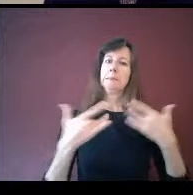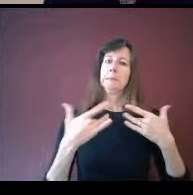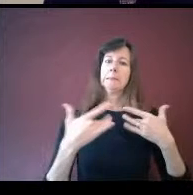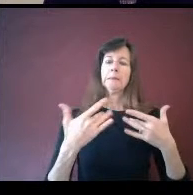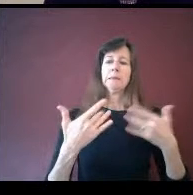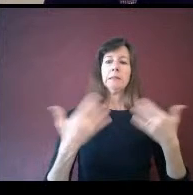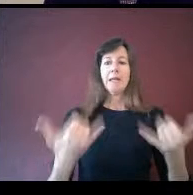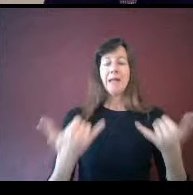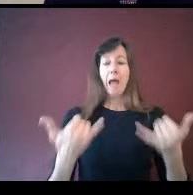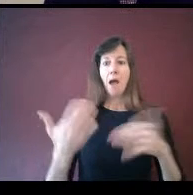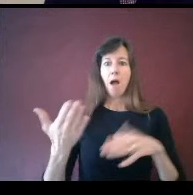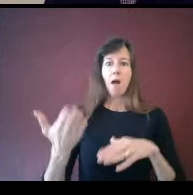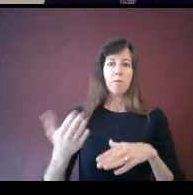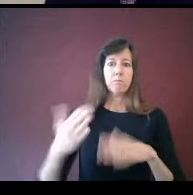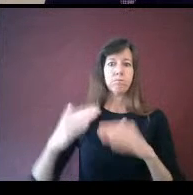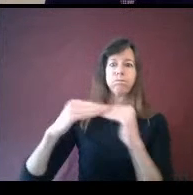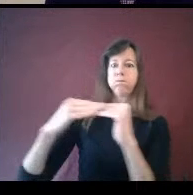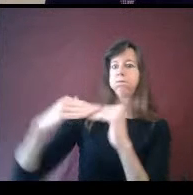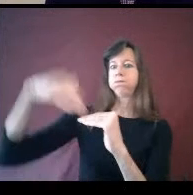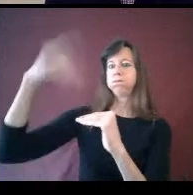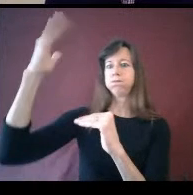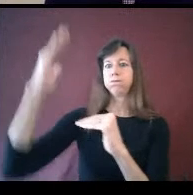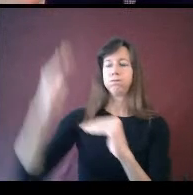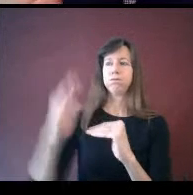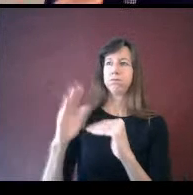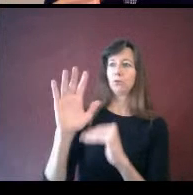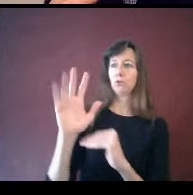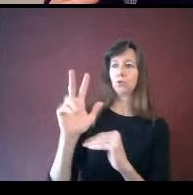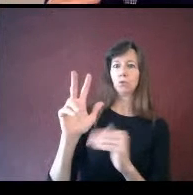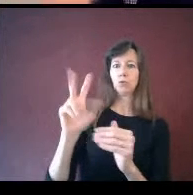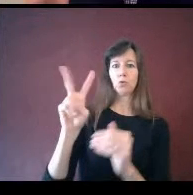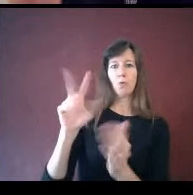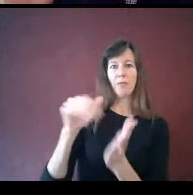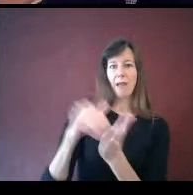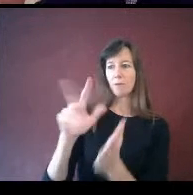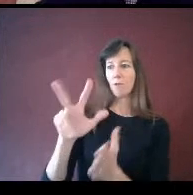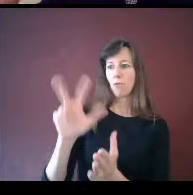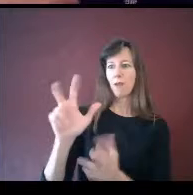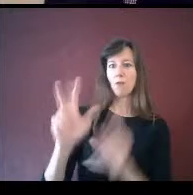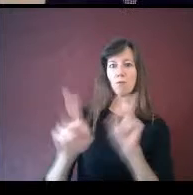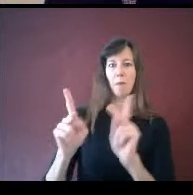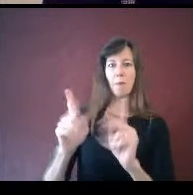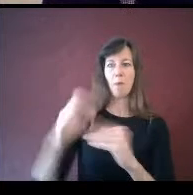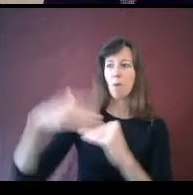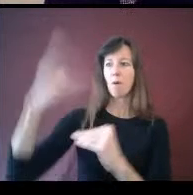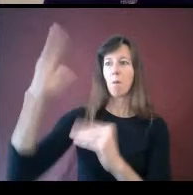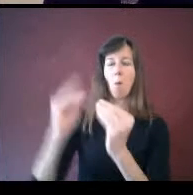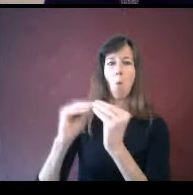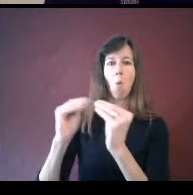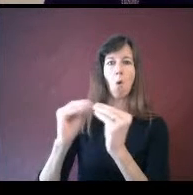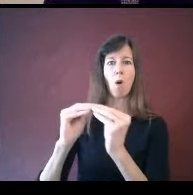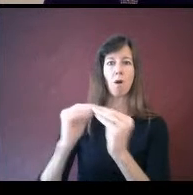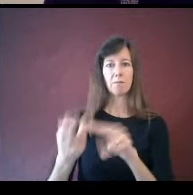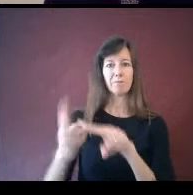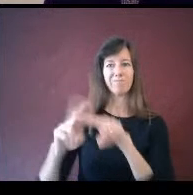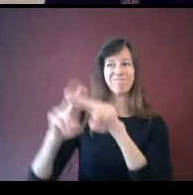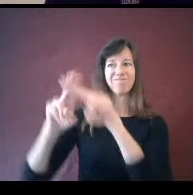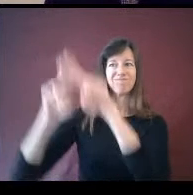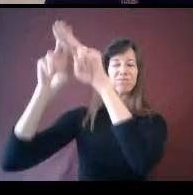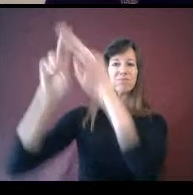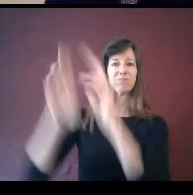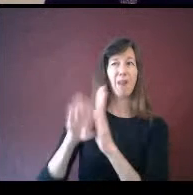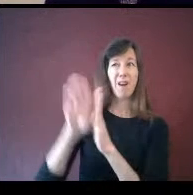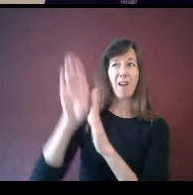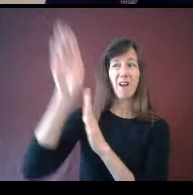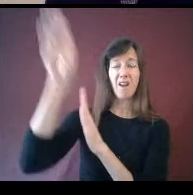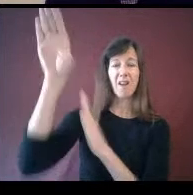2,300, to see that continue to climb, knowing that the likelihood that that will continue to go up given holiday gatherings is very